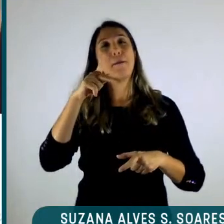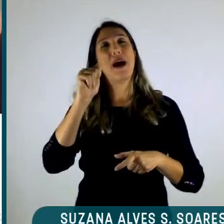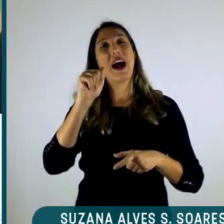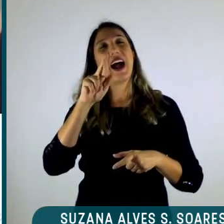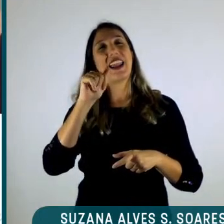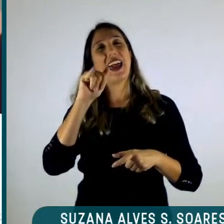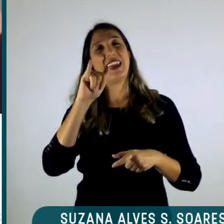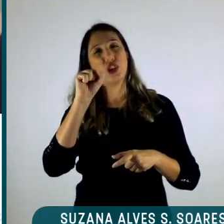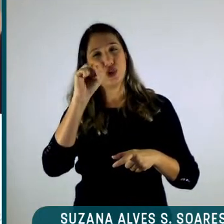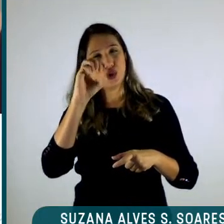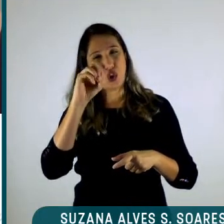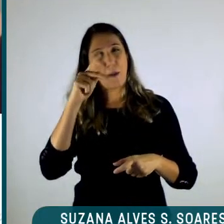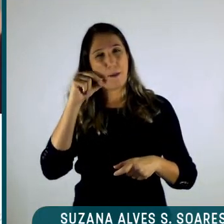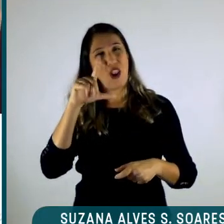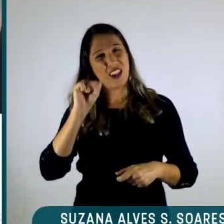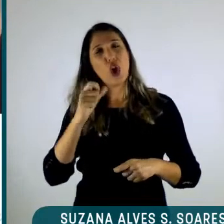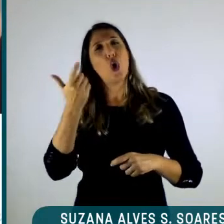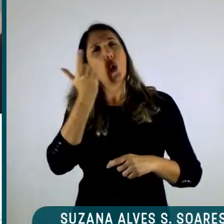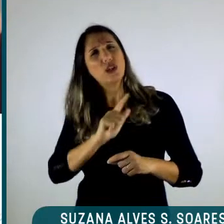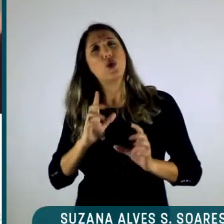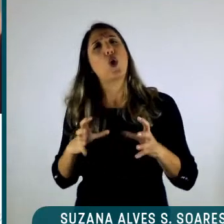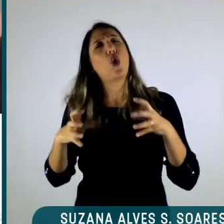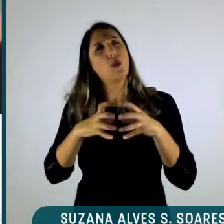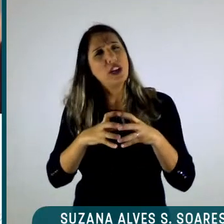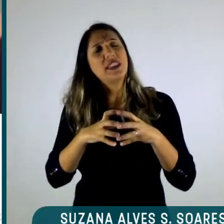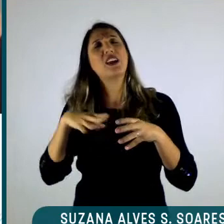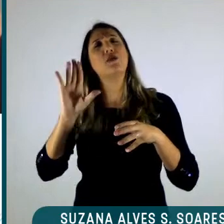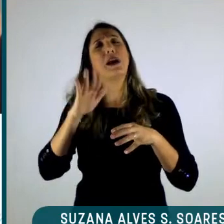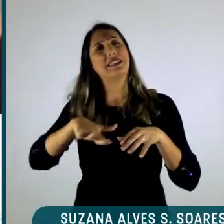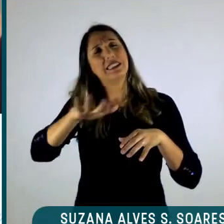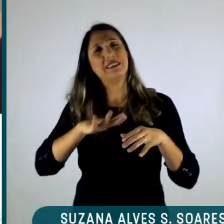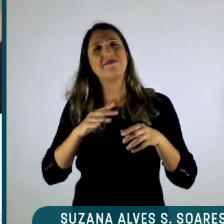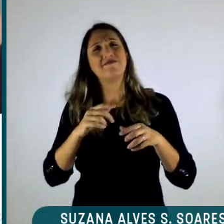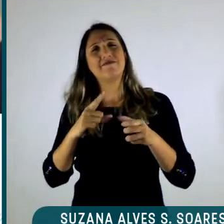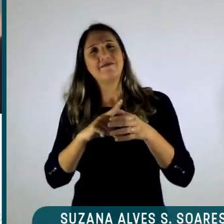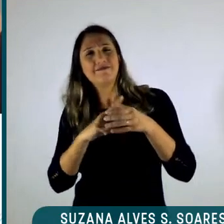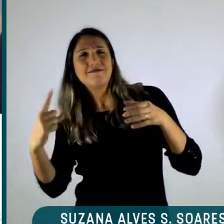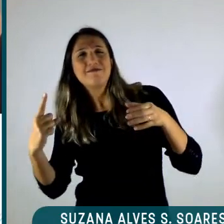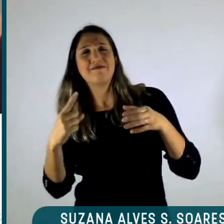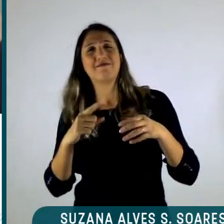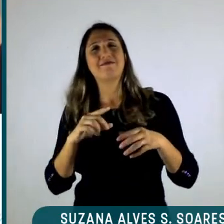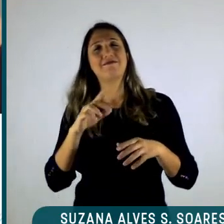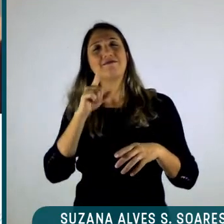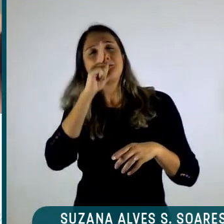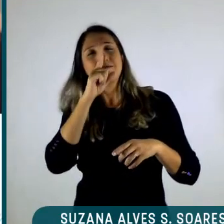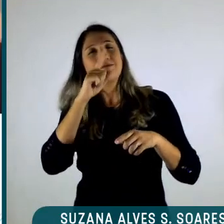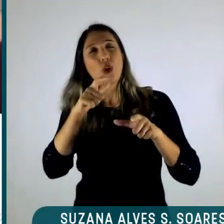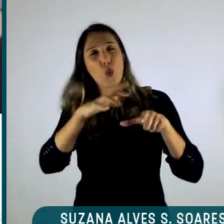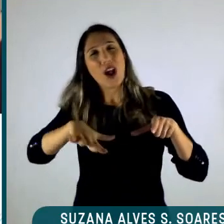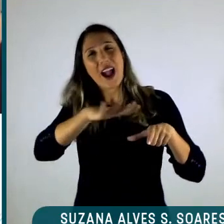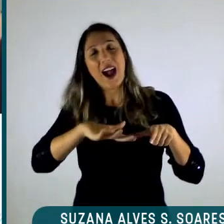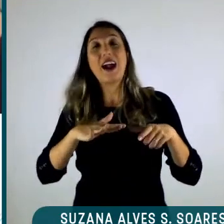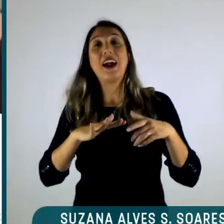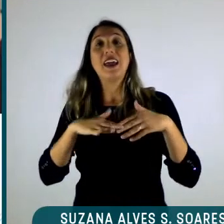than 10 years ago, you have worked very hard to have the SUS